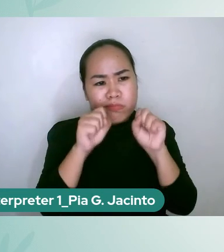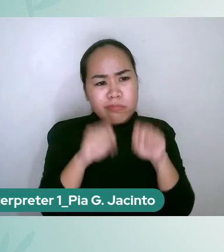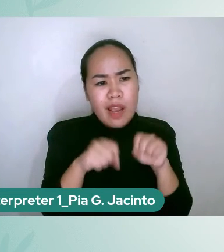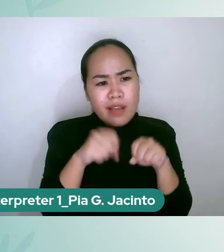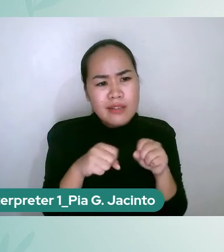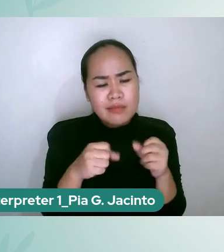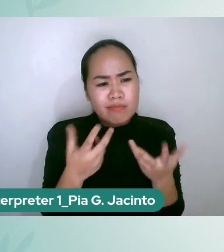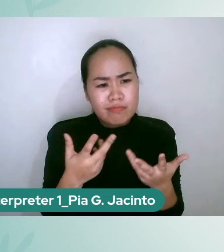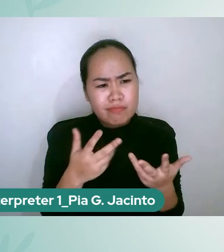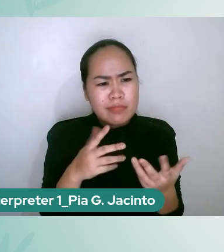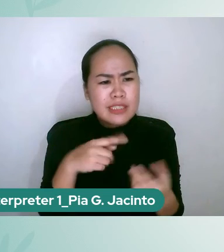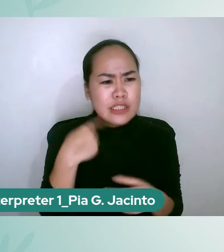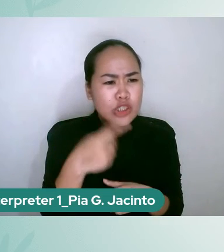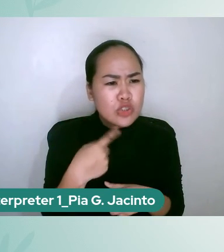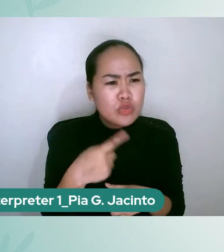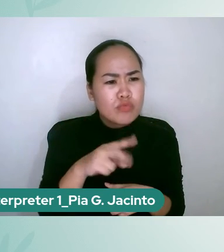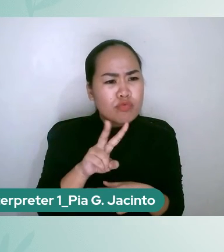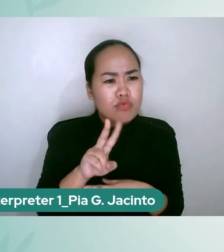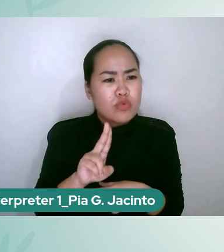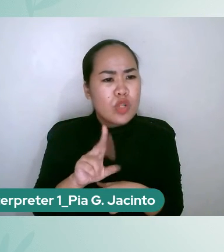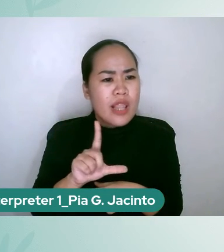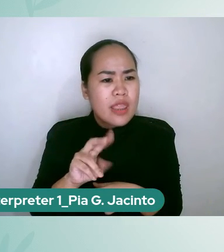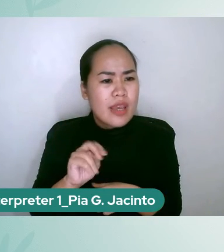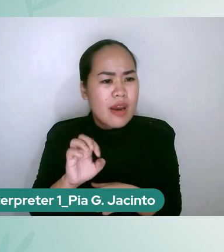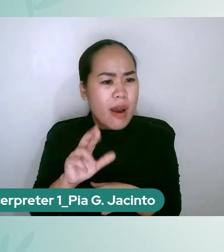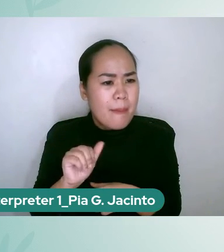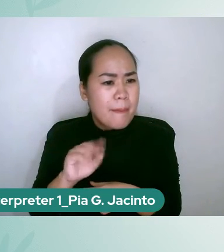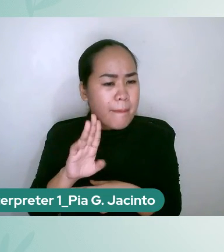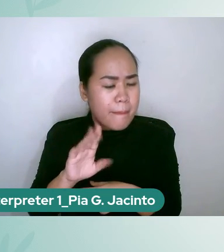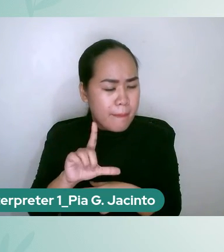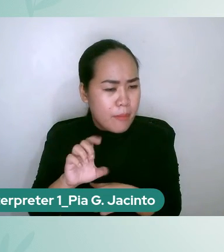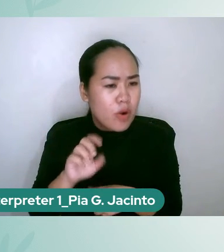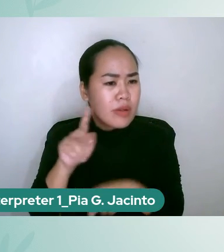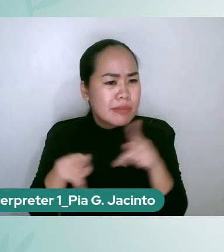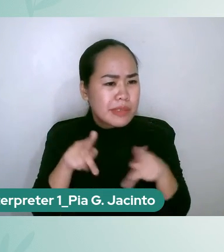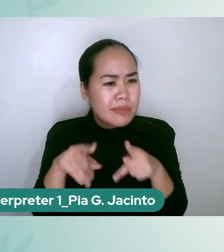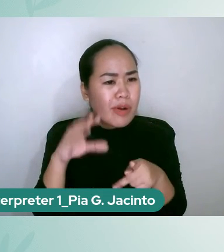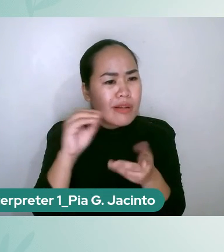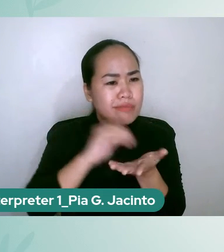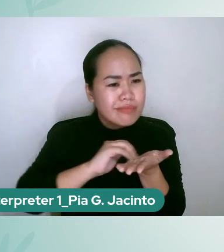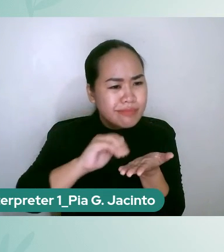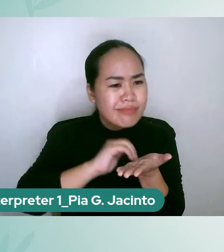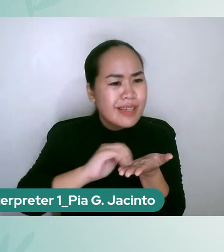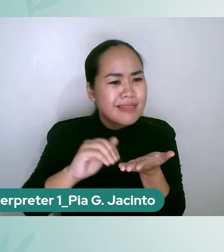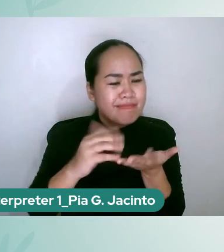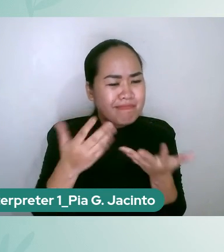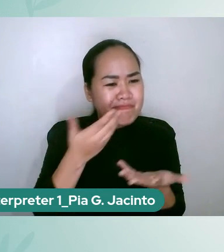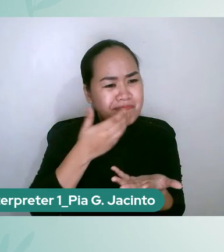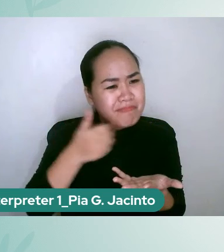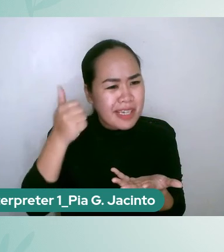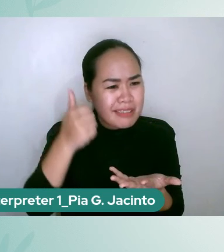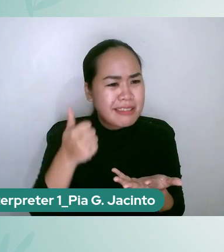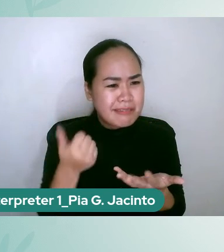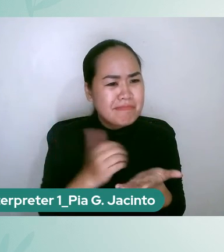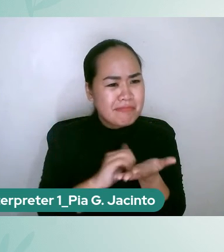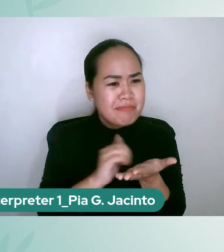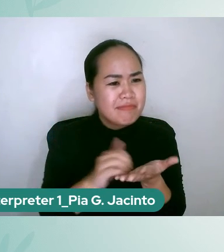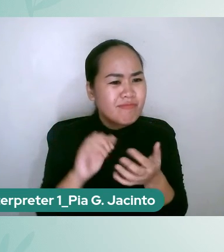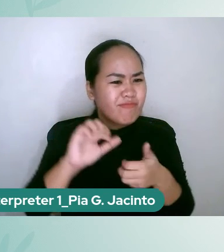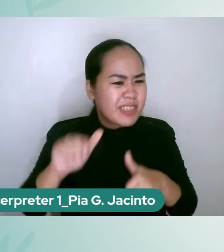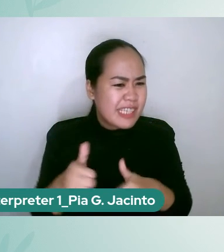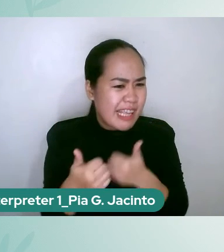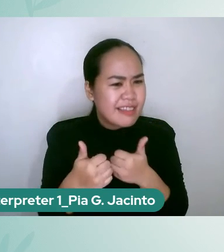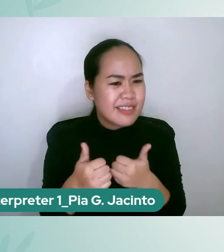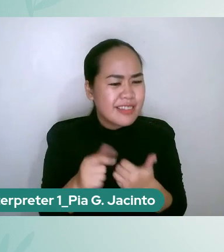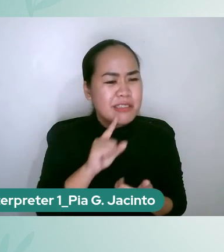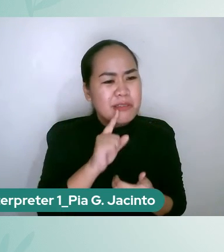vulnerable populations and vaccination coverage, roadmap, best practices and challenges experienced during the run